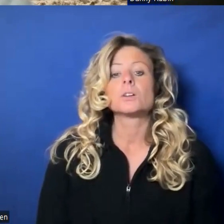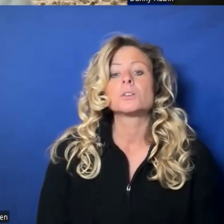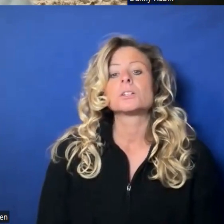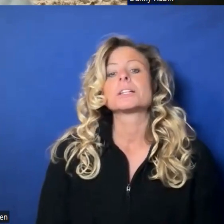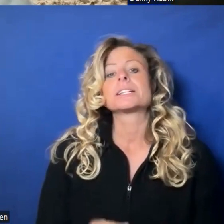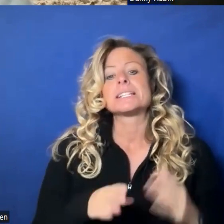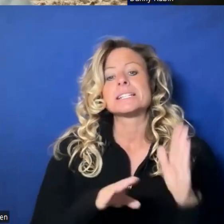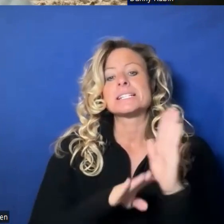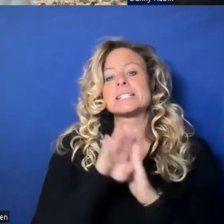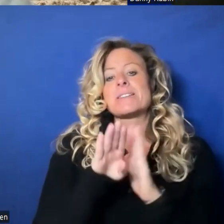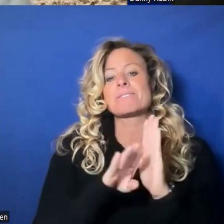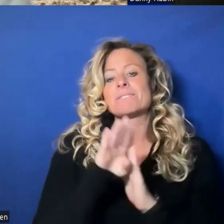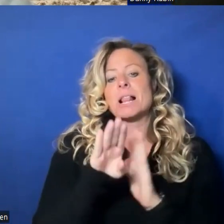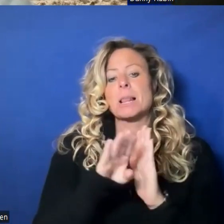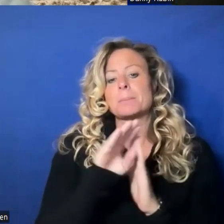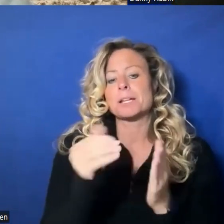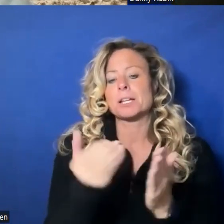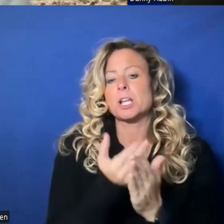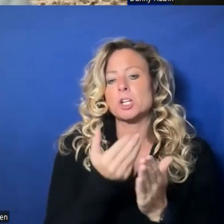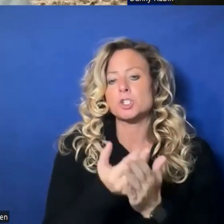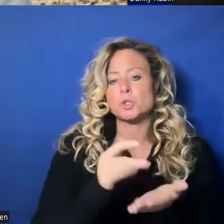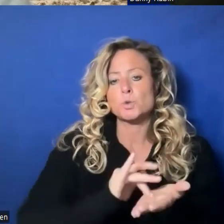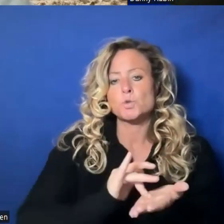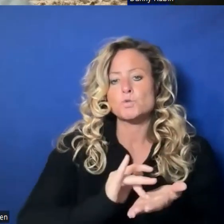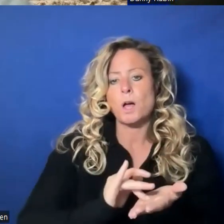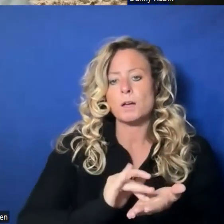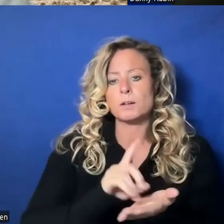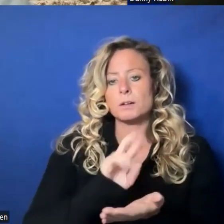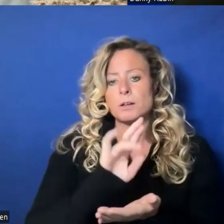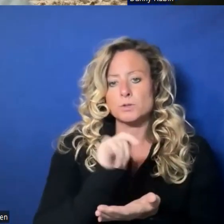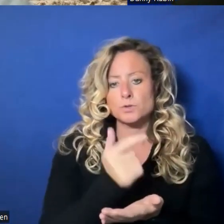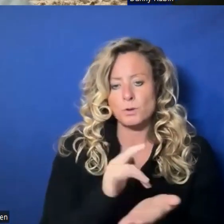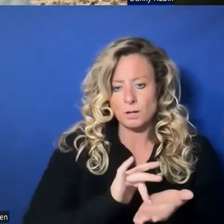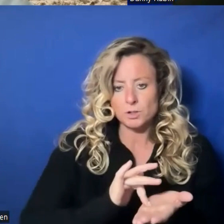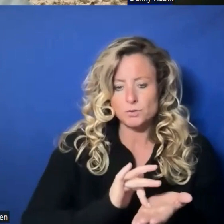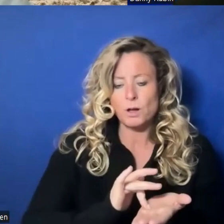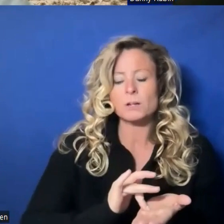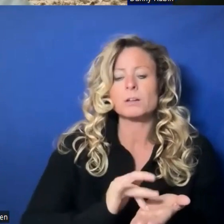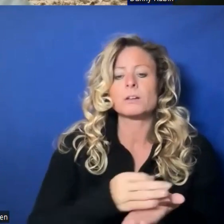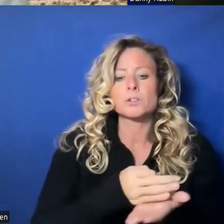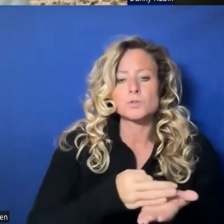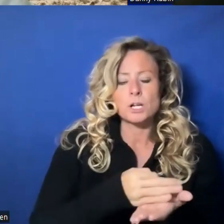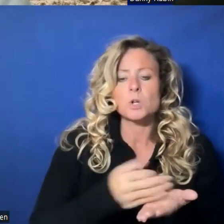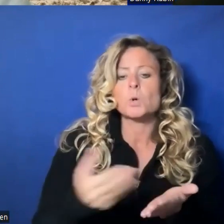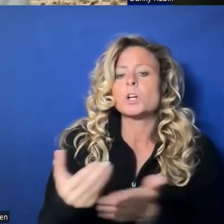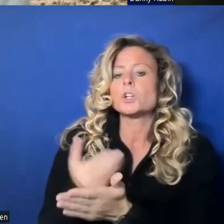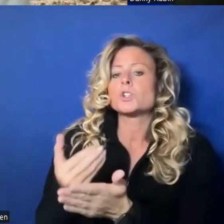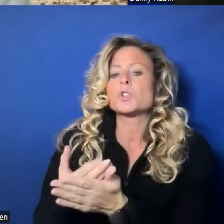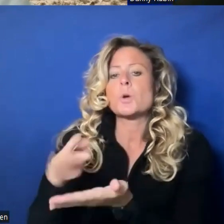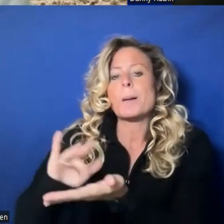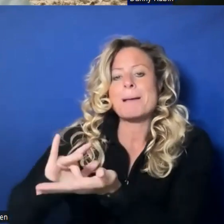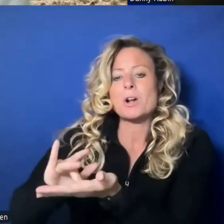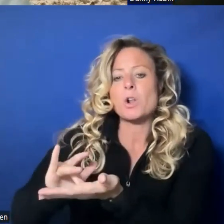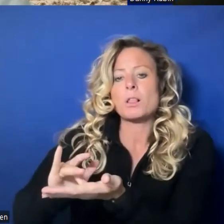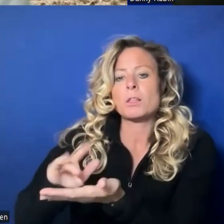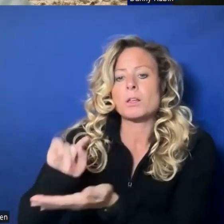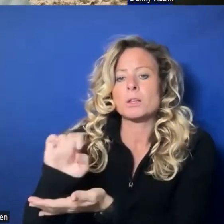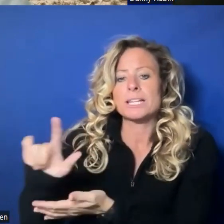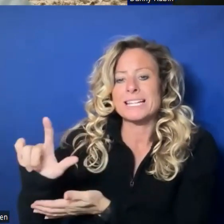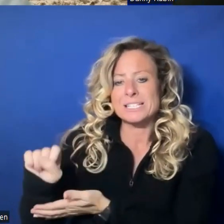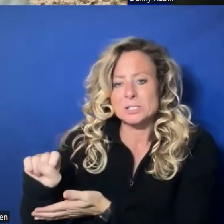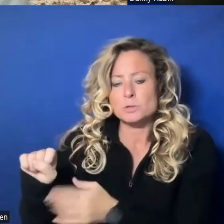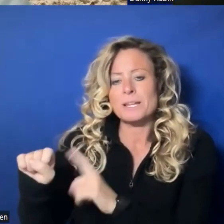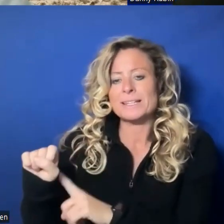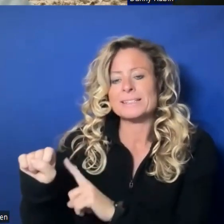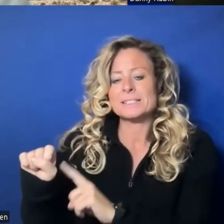developing a new drug or a new medical instrument is a process that today